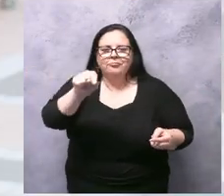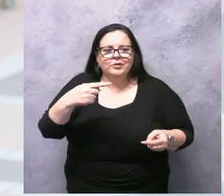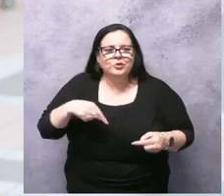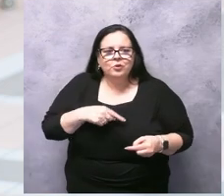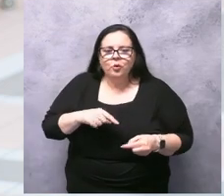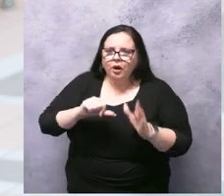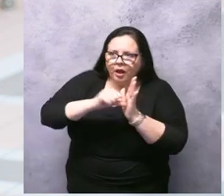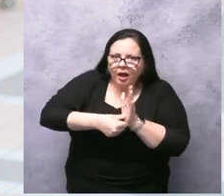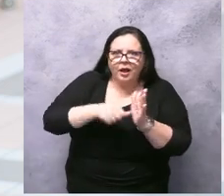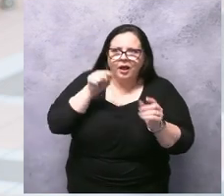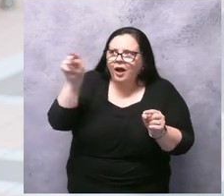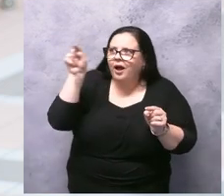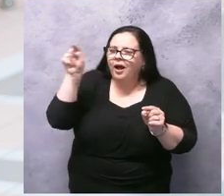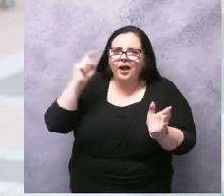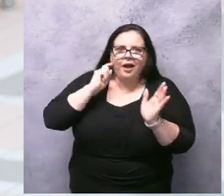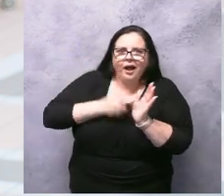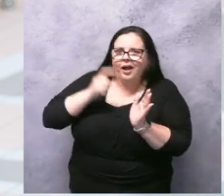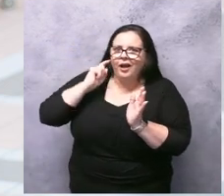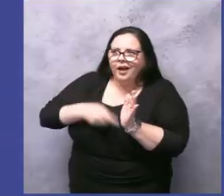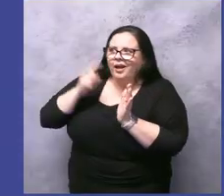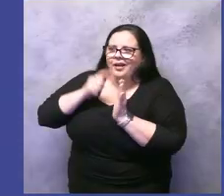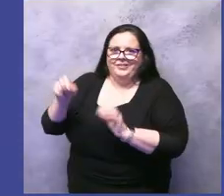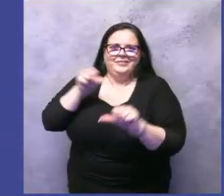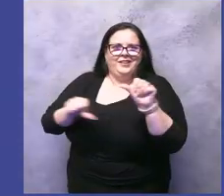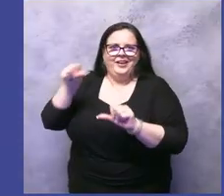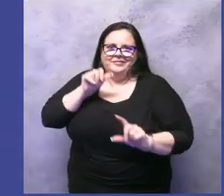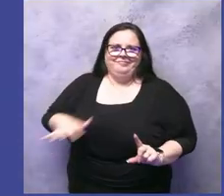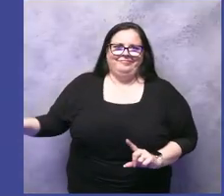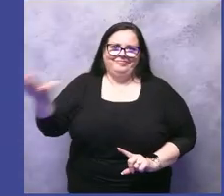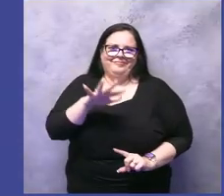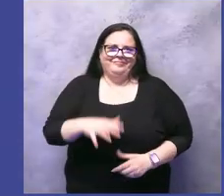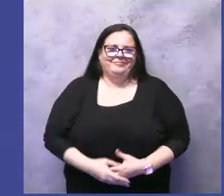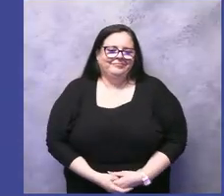people see that science is everywhere.